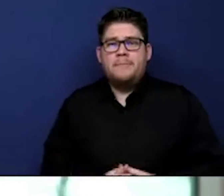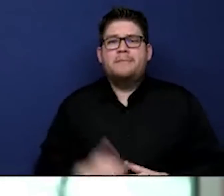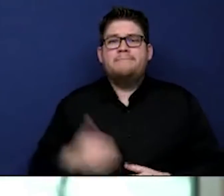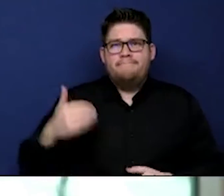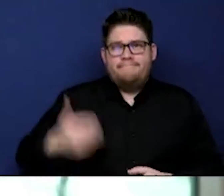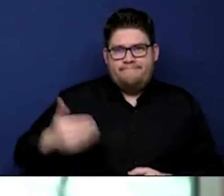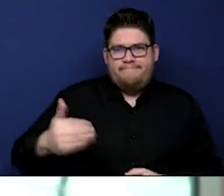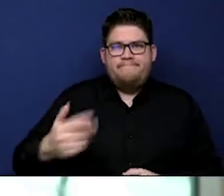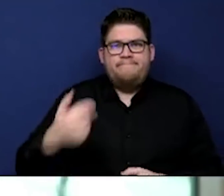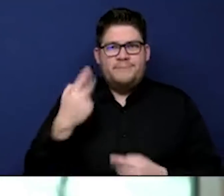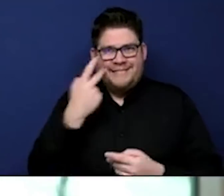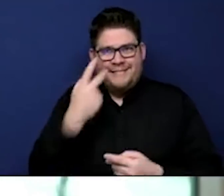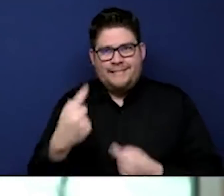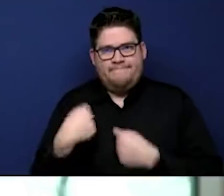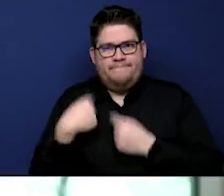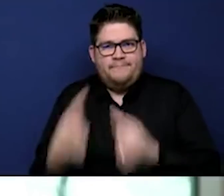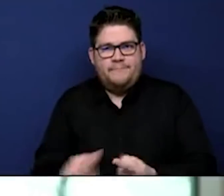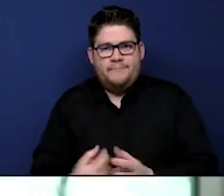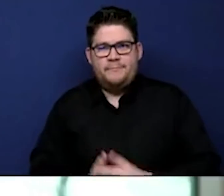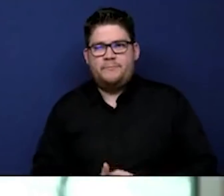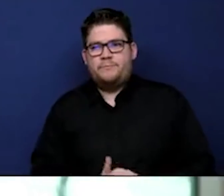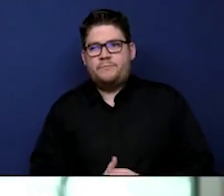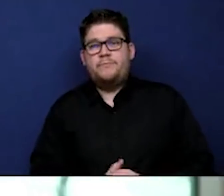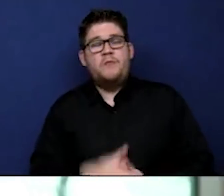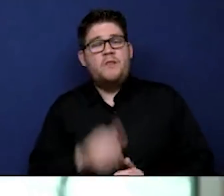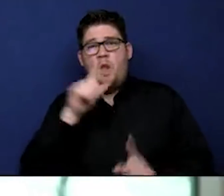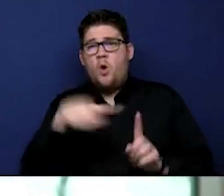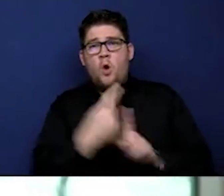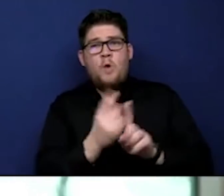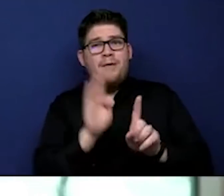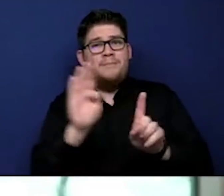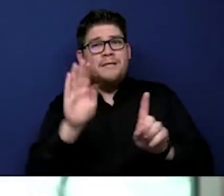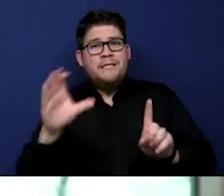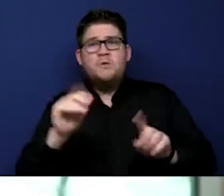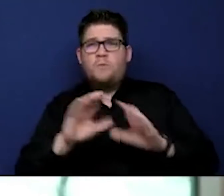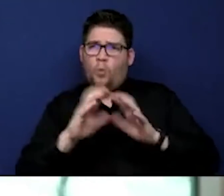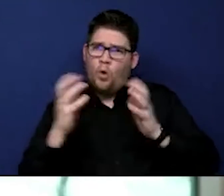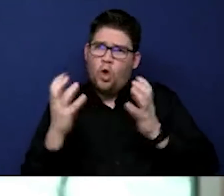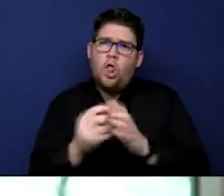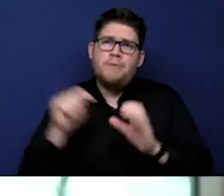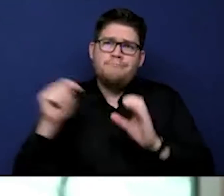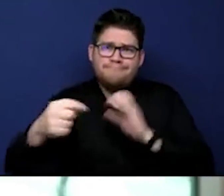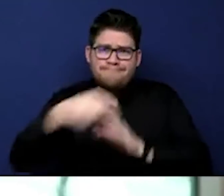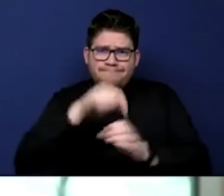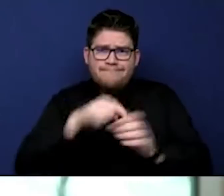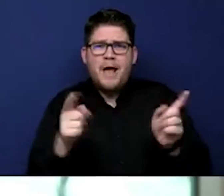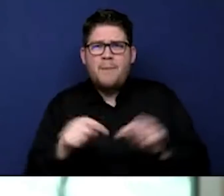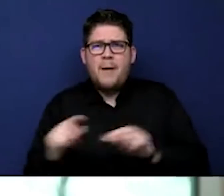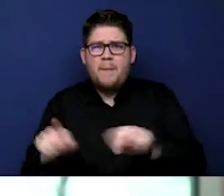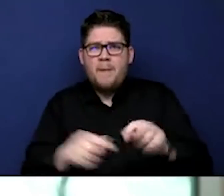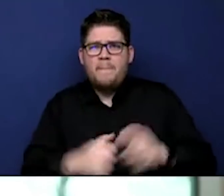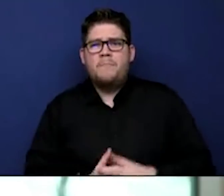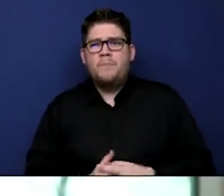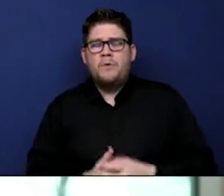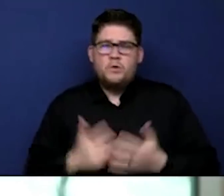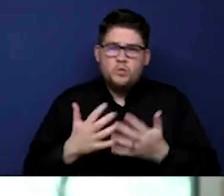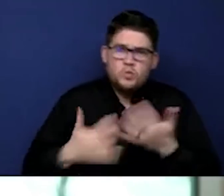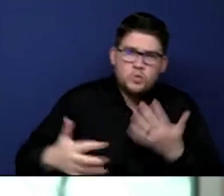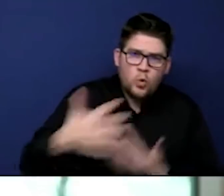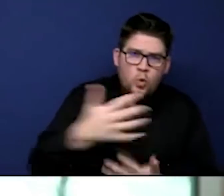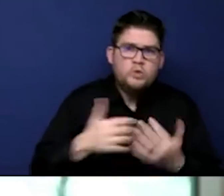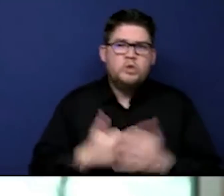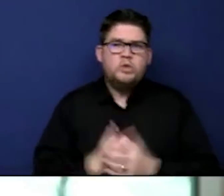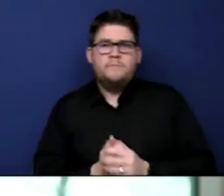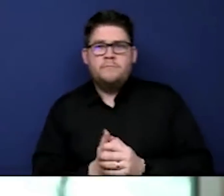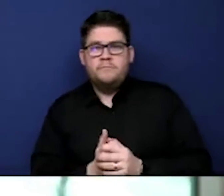seen it around the world. Unnecessary travel and social gatherings are fueling the fire for the variants